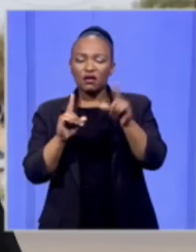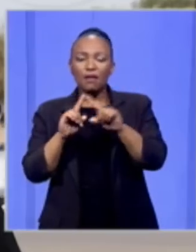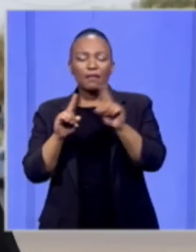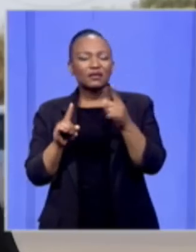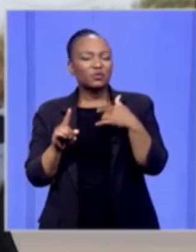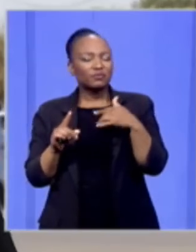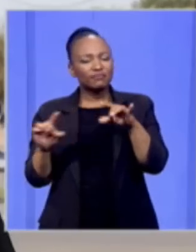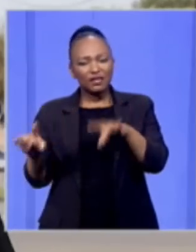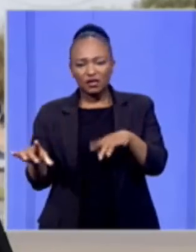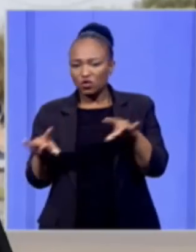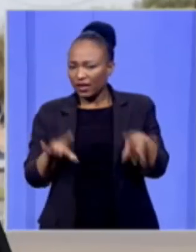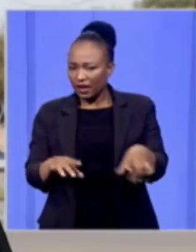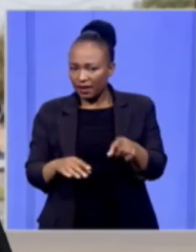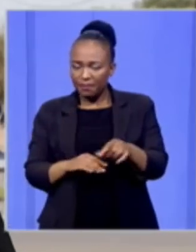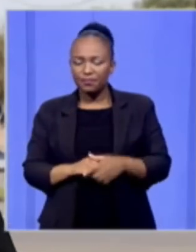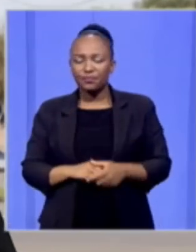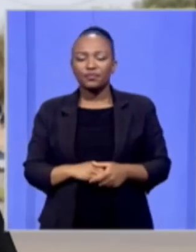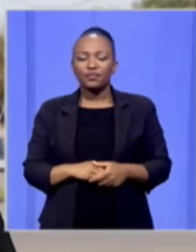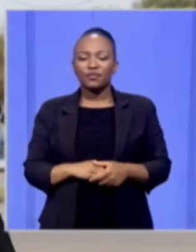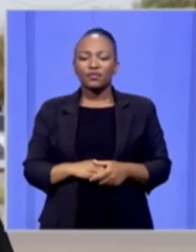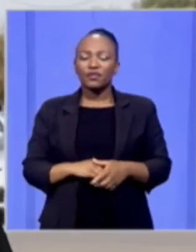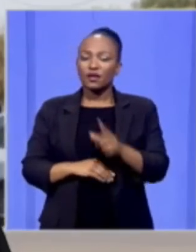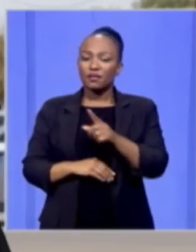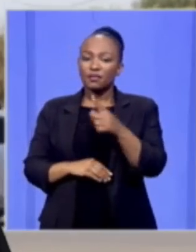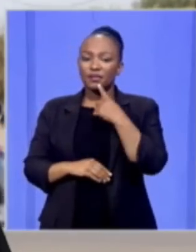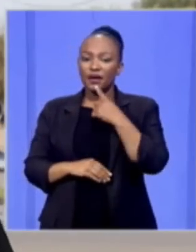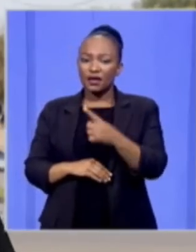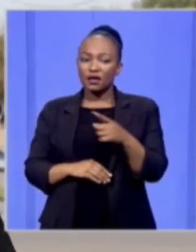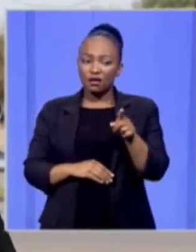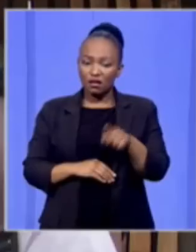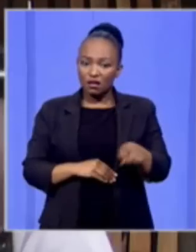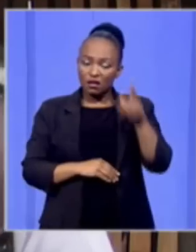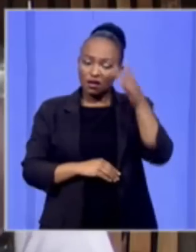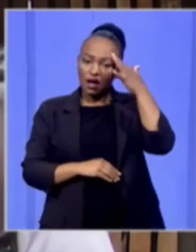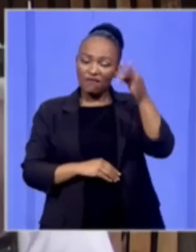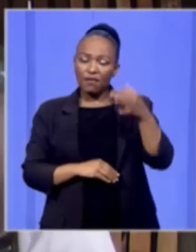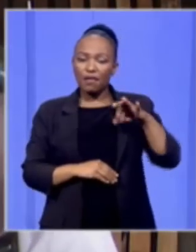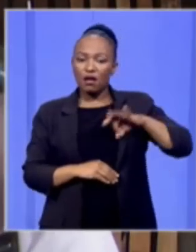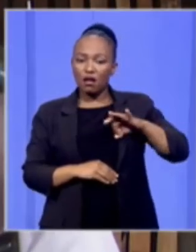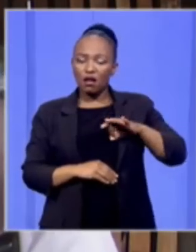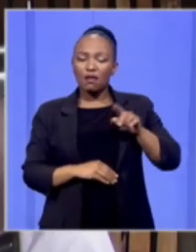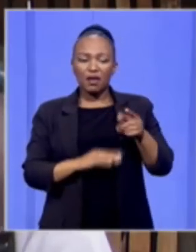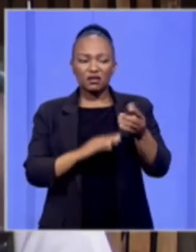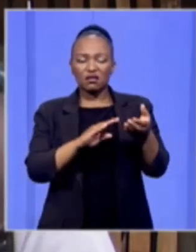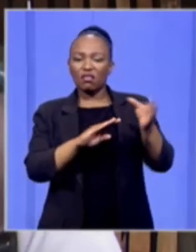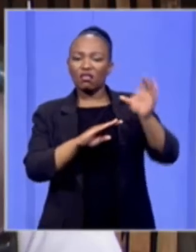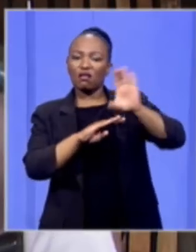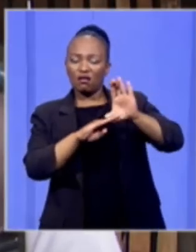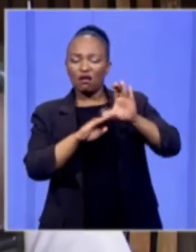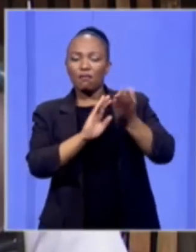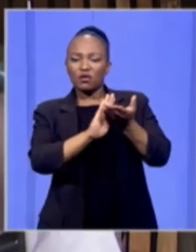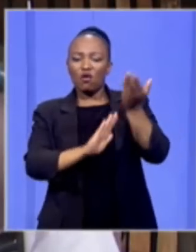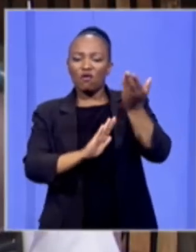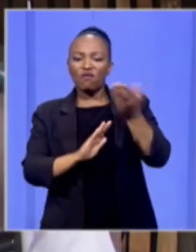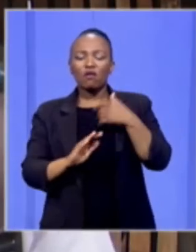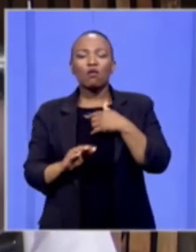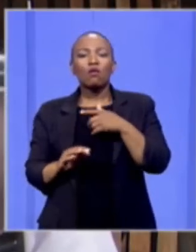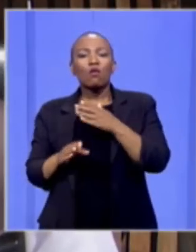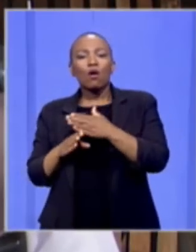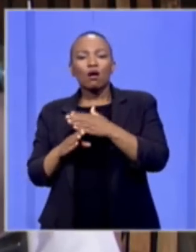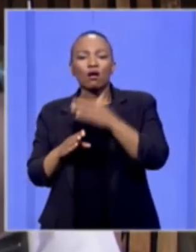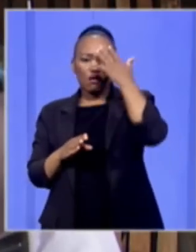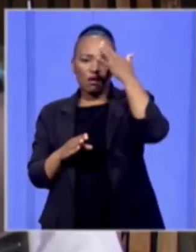ba solofela gore ba dire dipuso ba okelediwe dituelo. Go matlhabisa ditlhong gore ga o bereka le mo direla puso o bo ka se go kgone gore ka